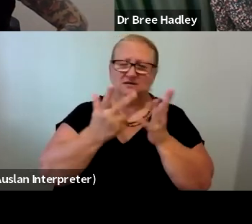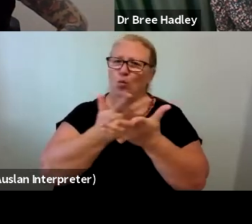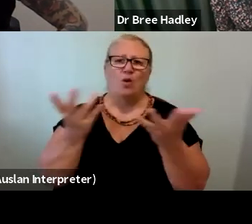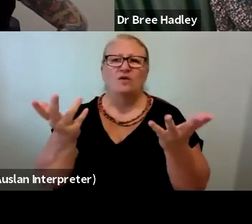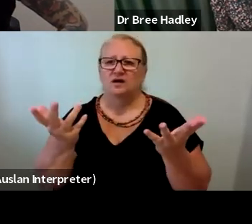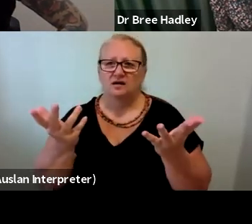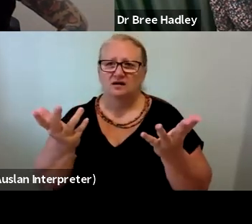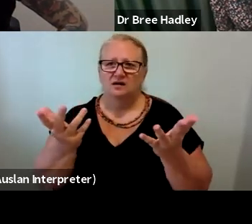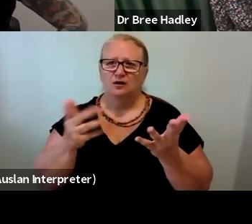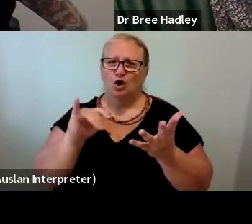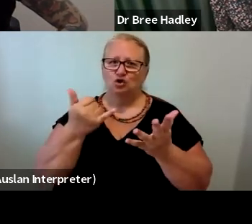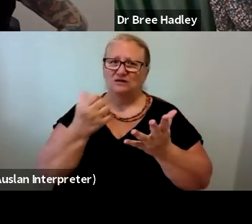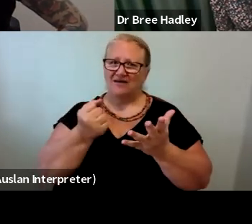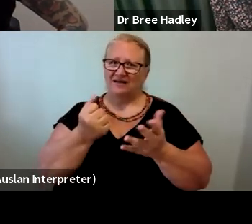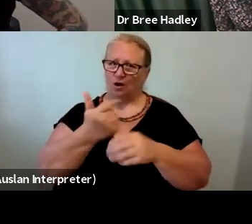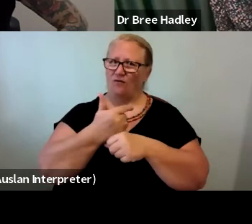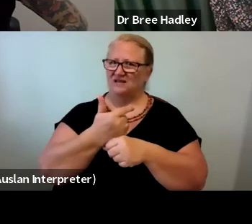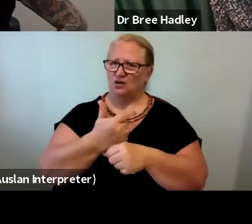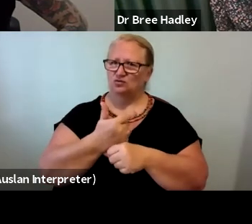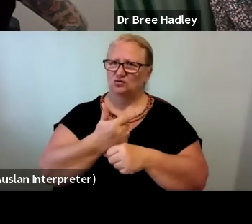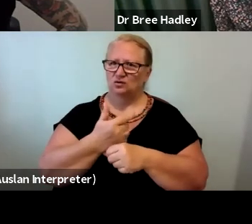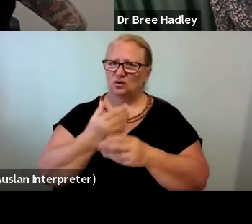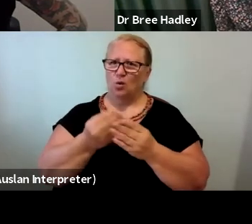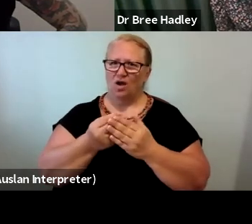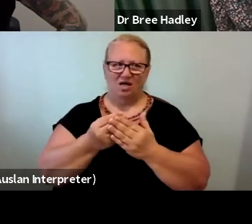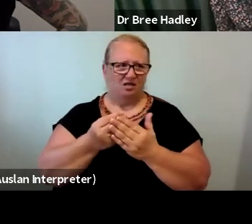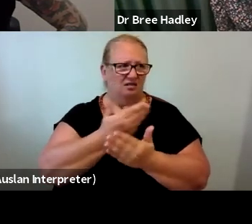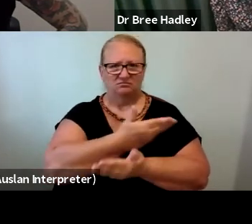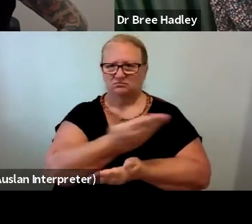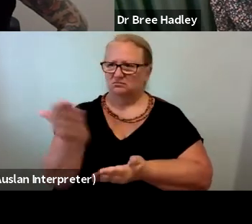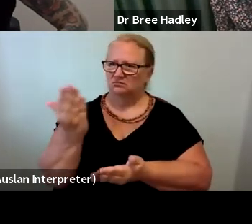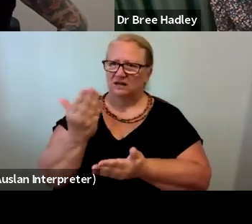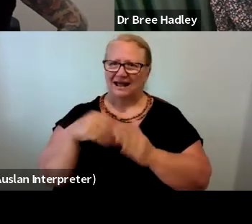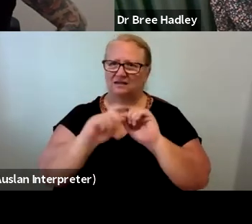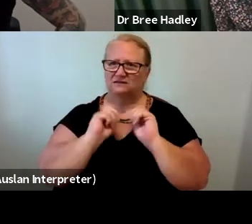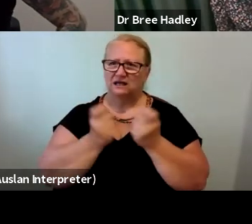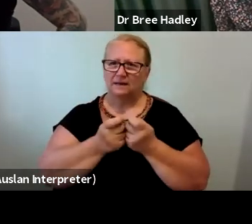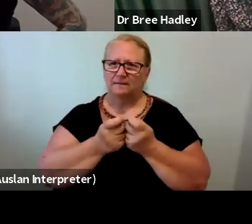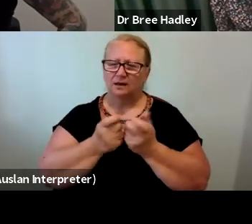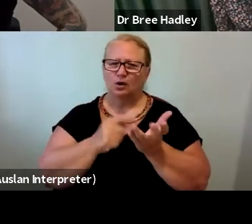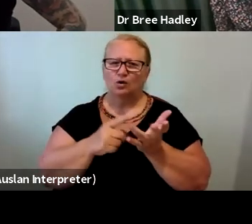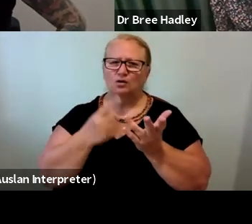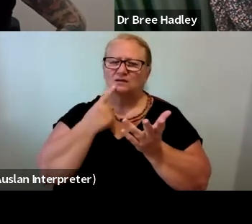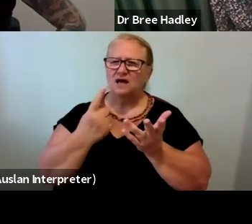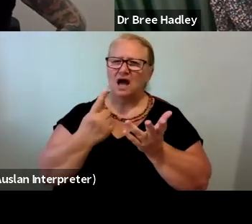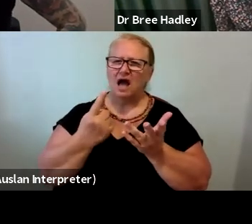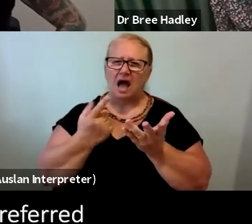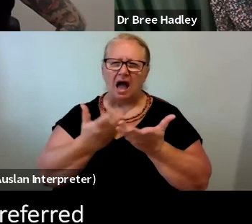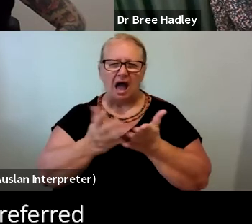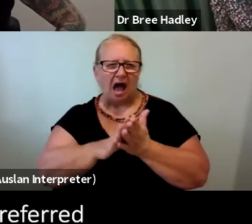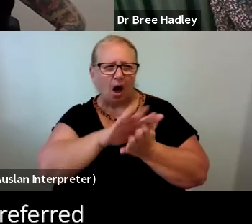having conversations with every member of the team to go, how do we all